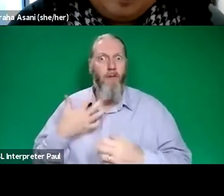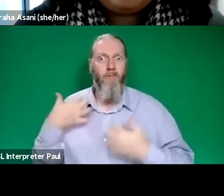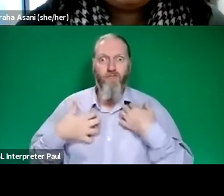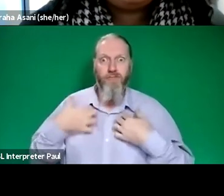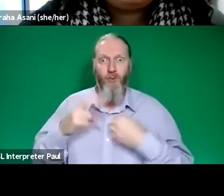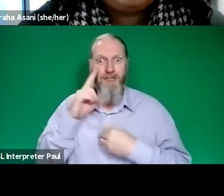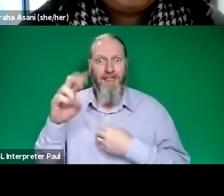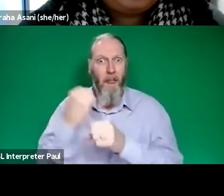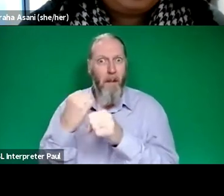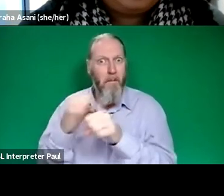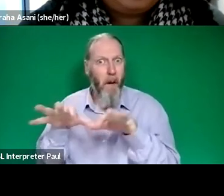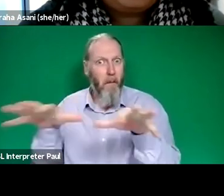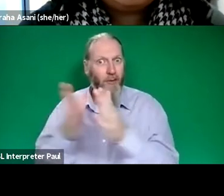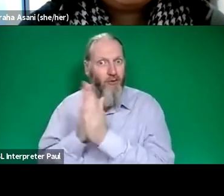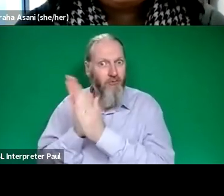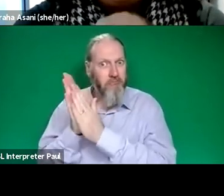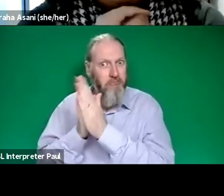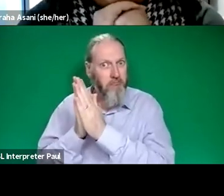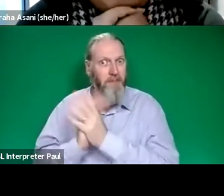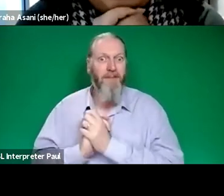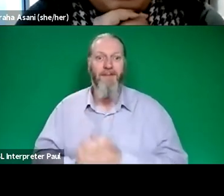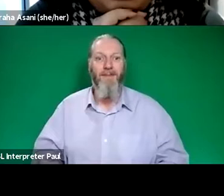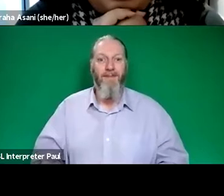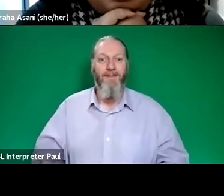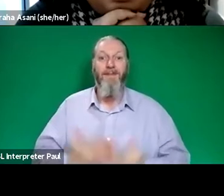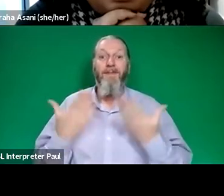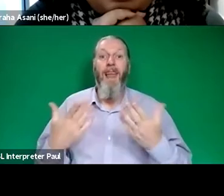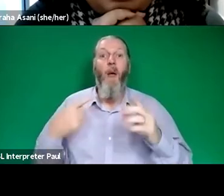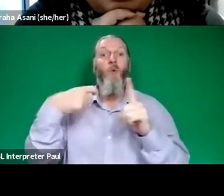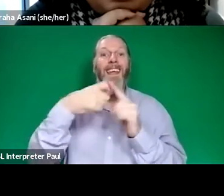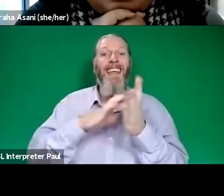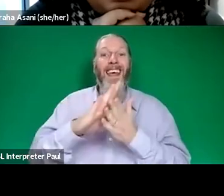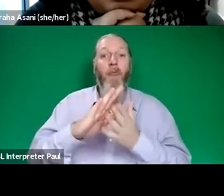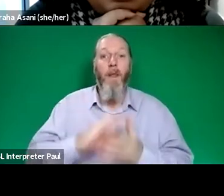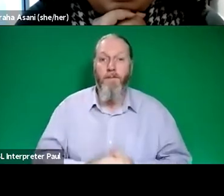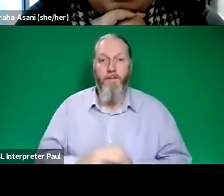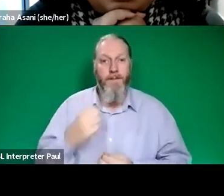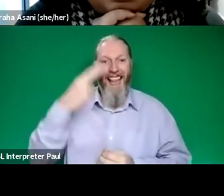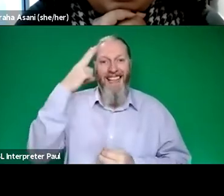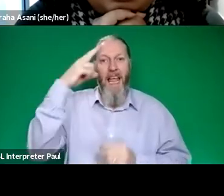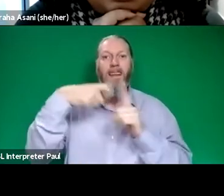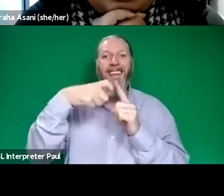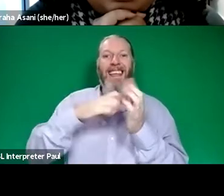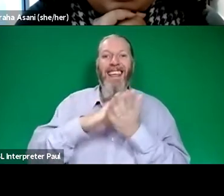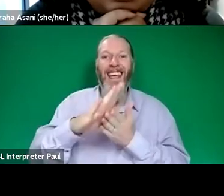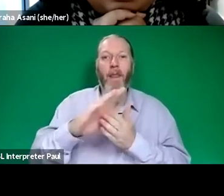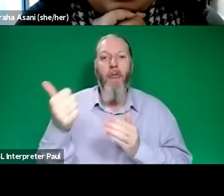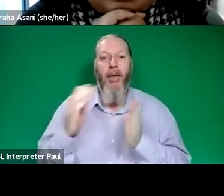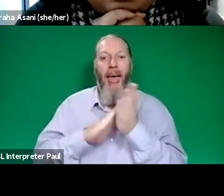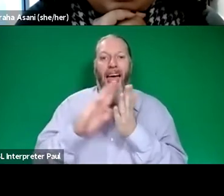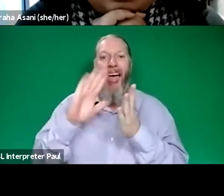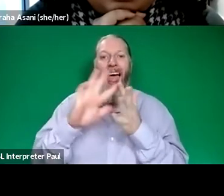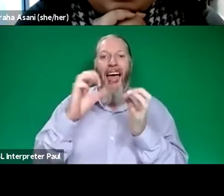Keith. Thank you. Hello, and my name is Keith Hebden, pronouns he, him, and